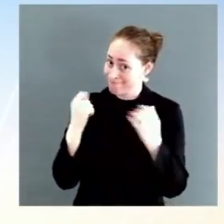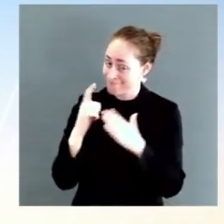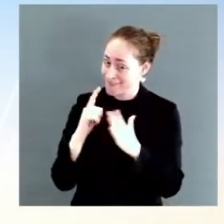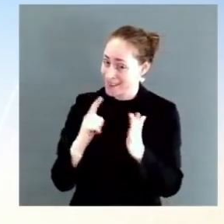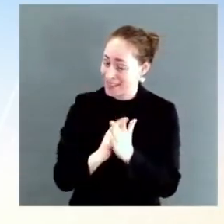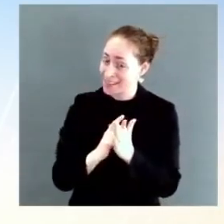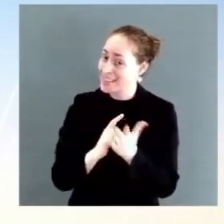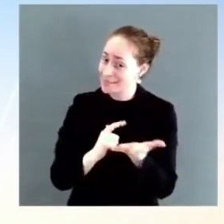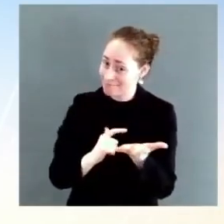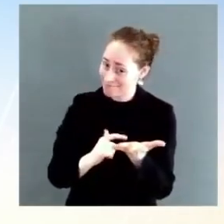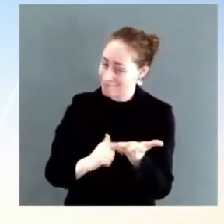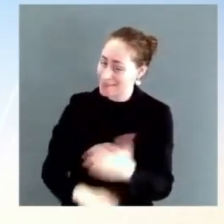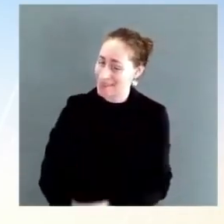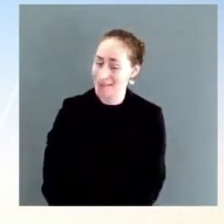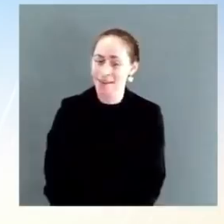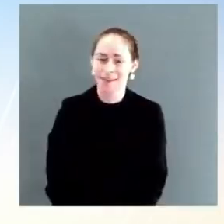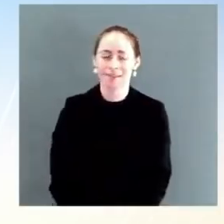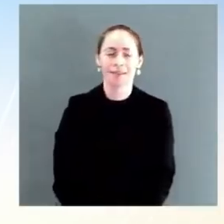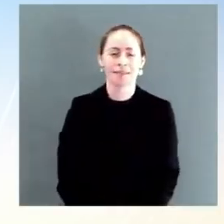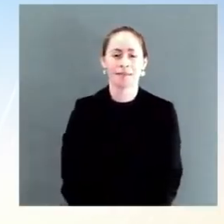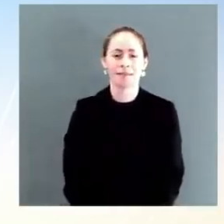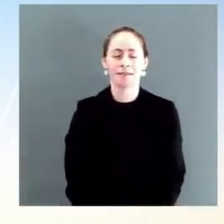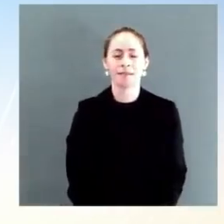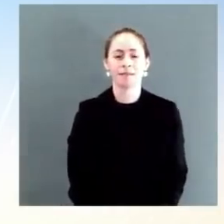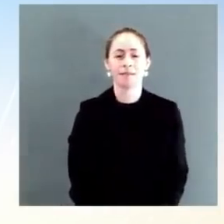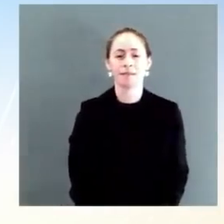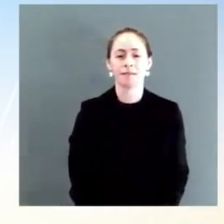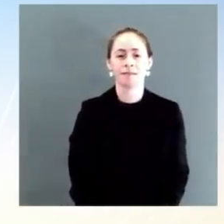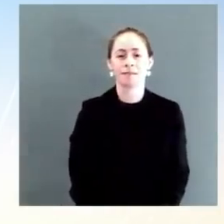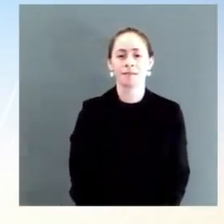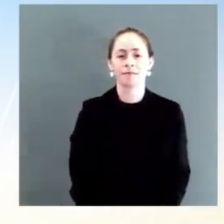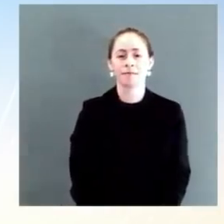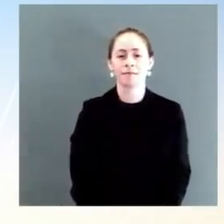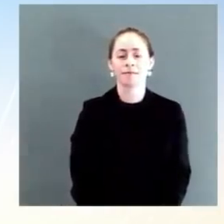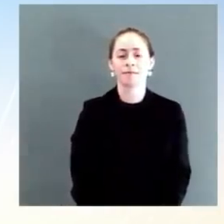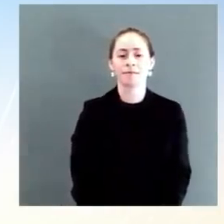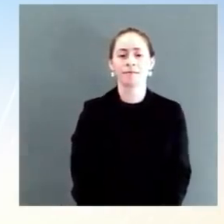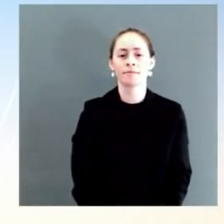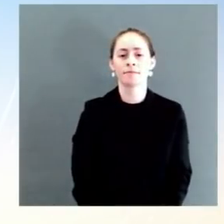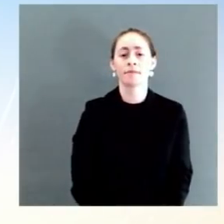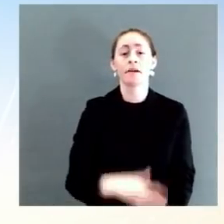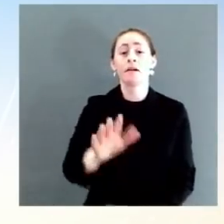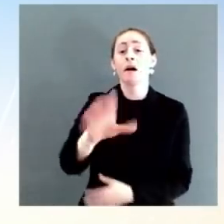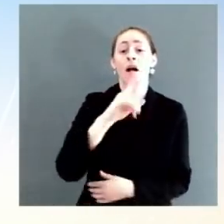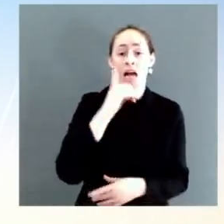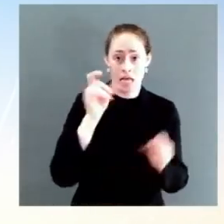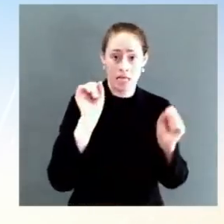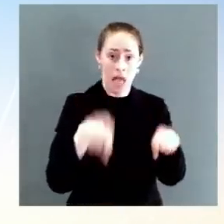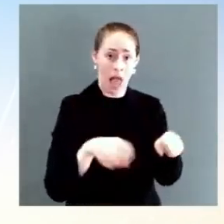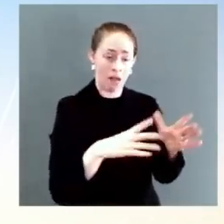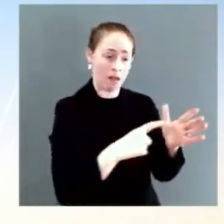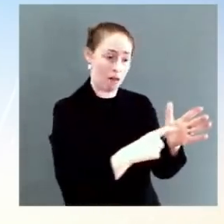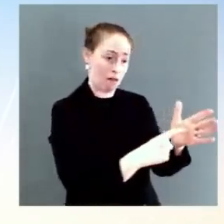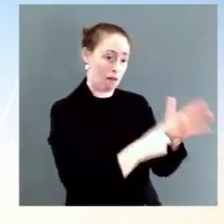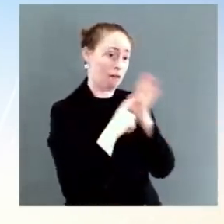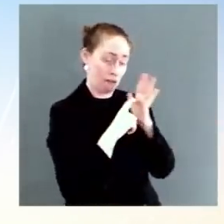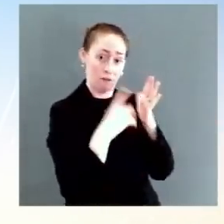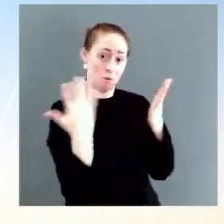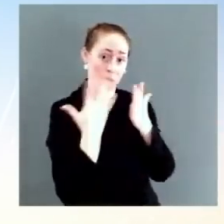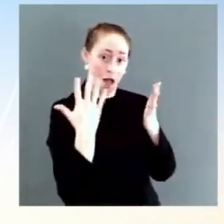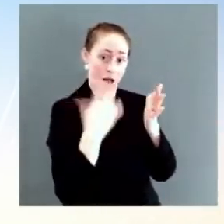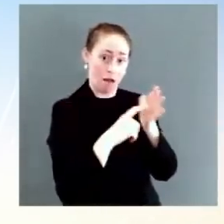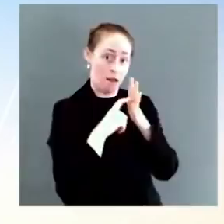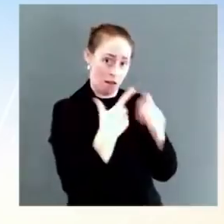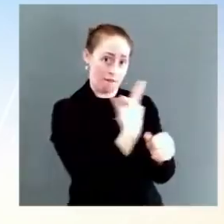to be vaccinated or tested, that companies across the country have been putting in place for months. Recent polling by USA Today and